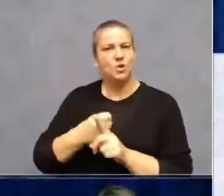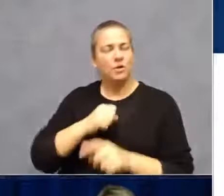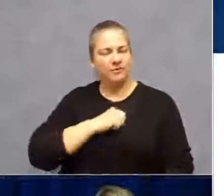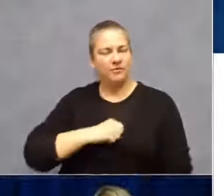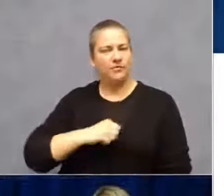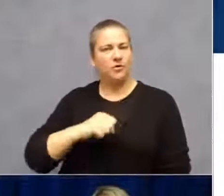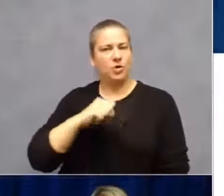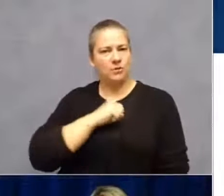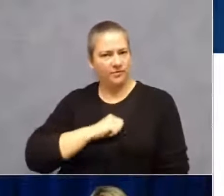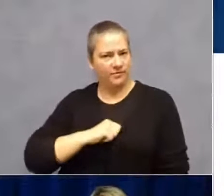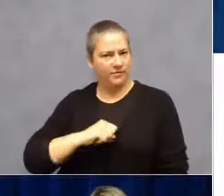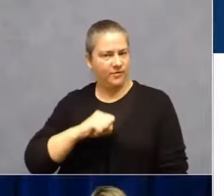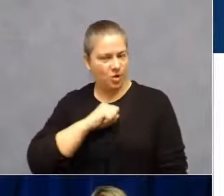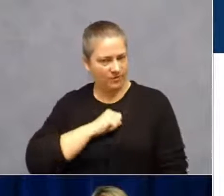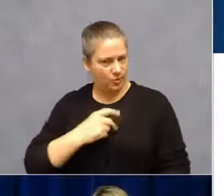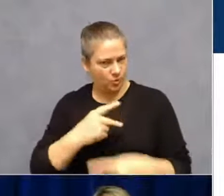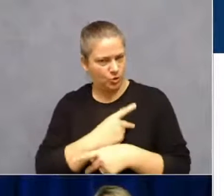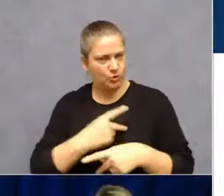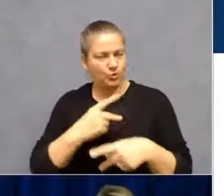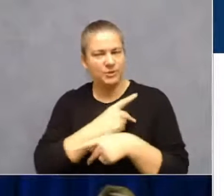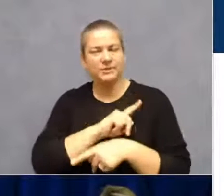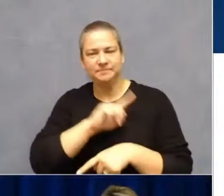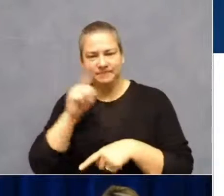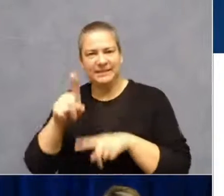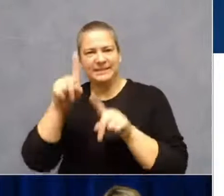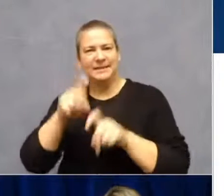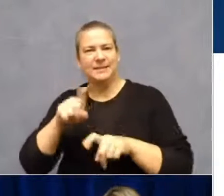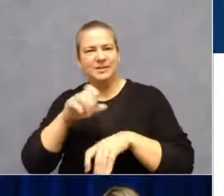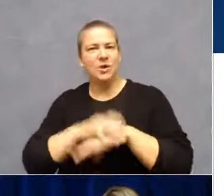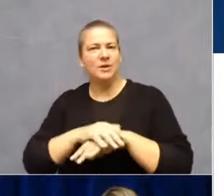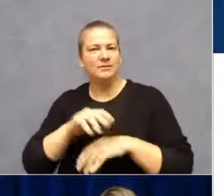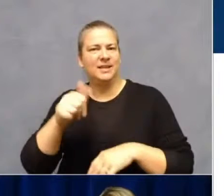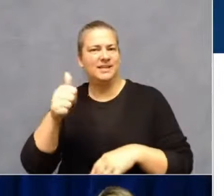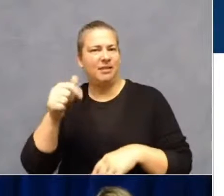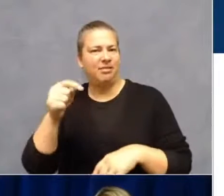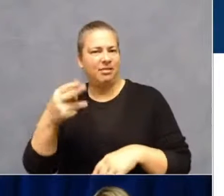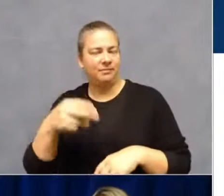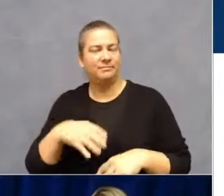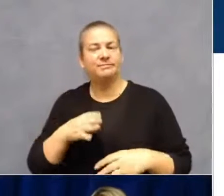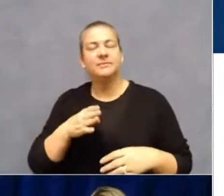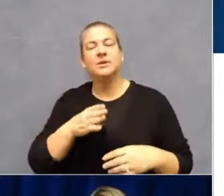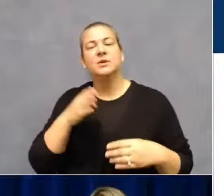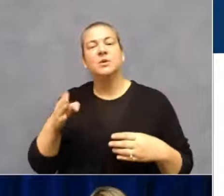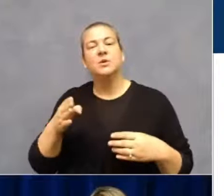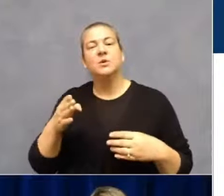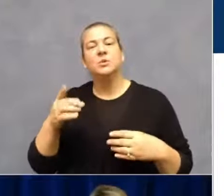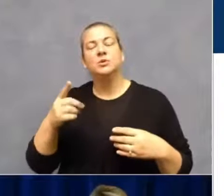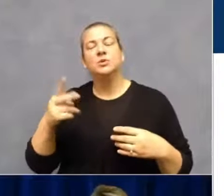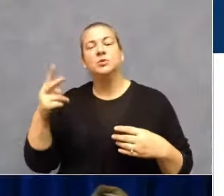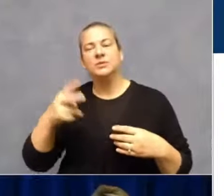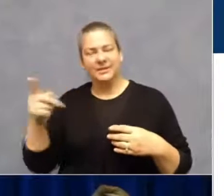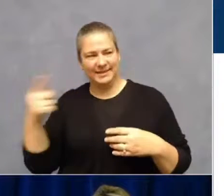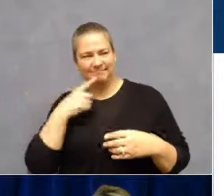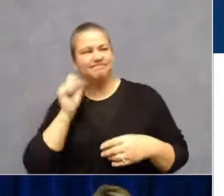tested at a local community testing site on the 10th. A few days later, he was informed of his positive result.